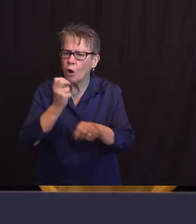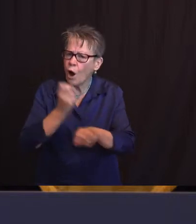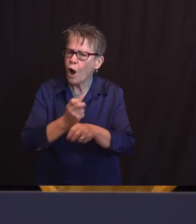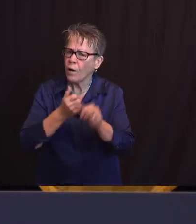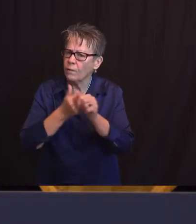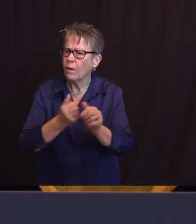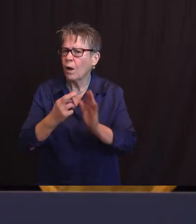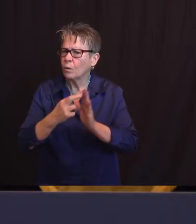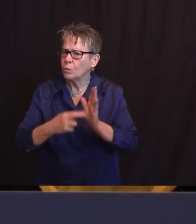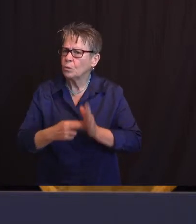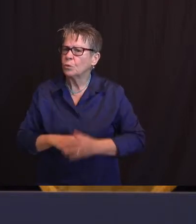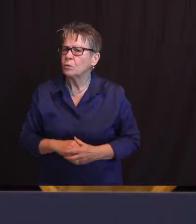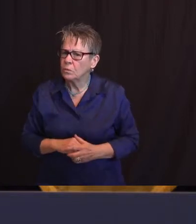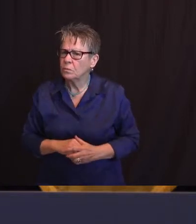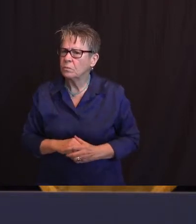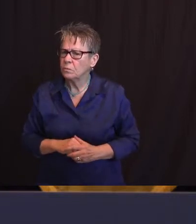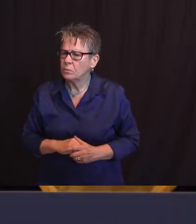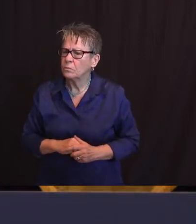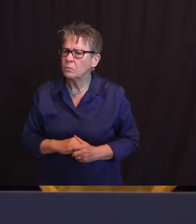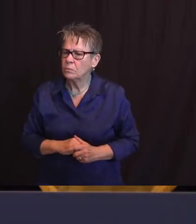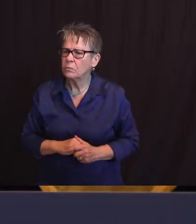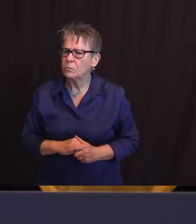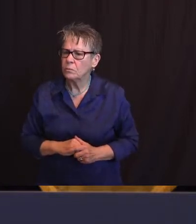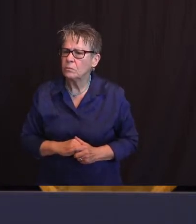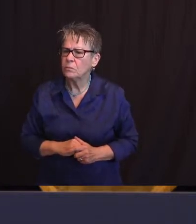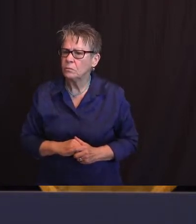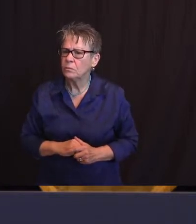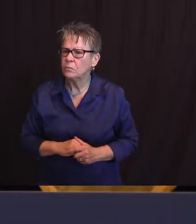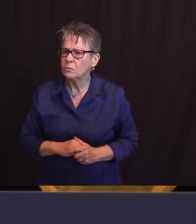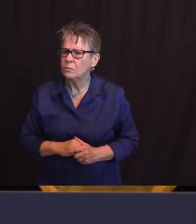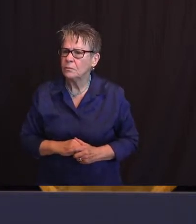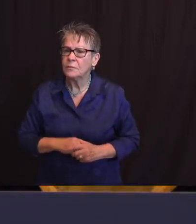We'll start with Elise. Rutgers women up